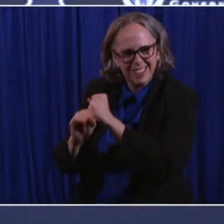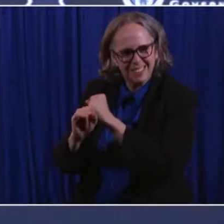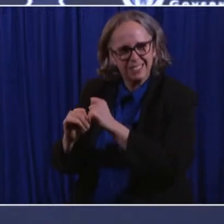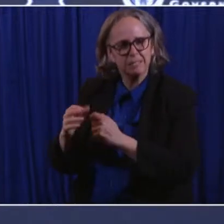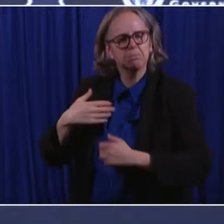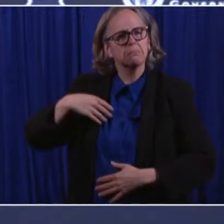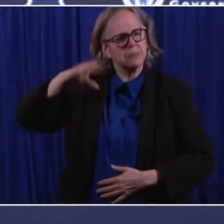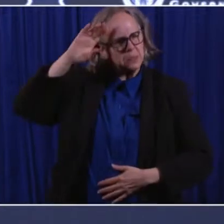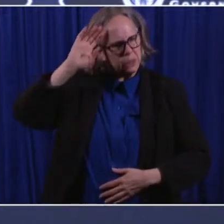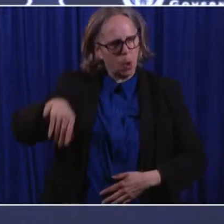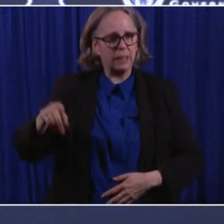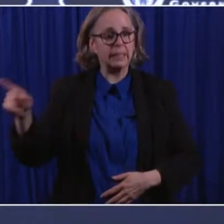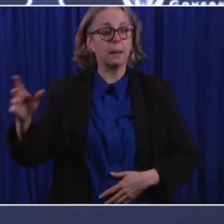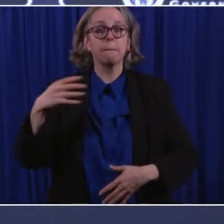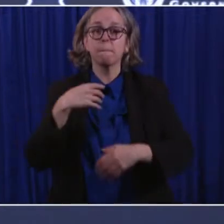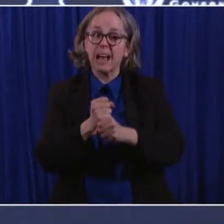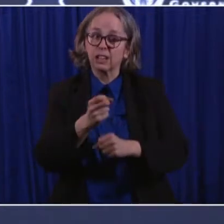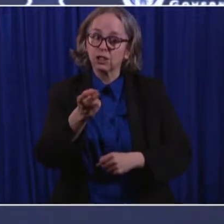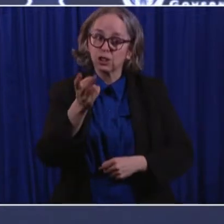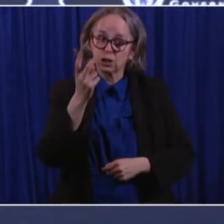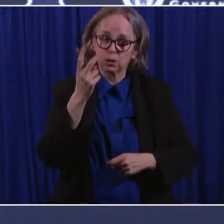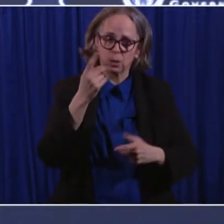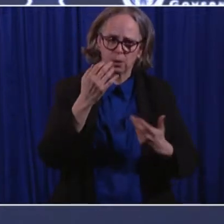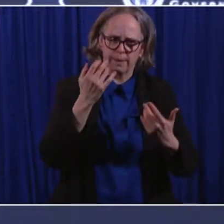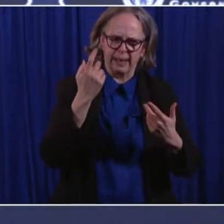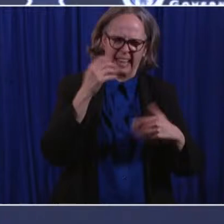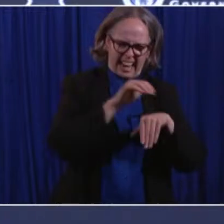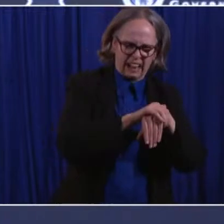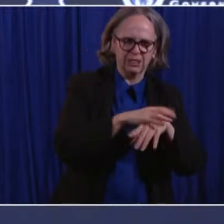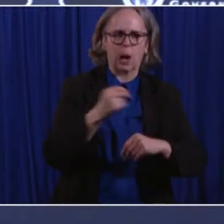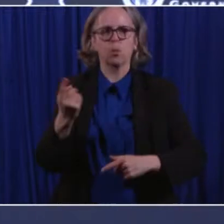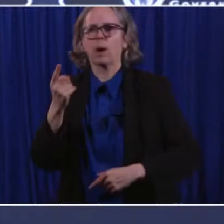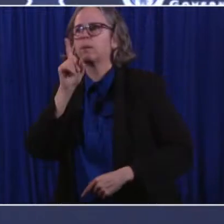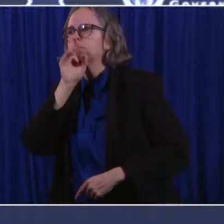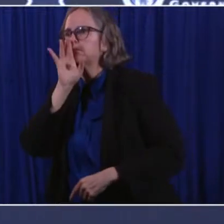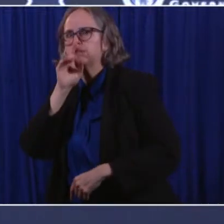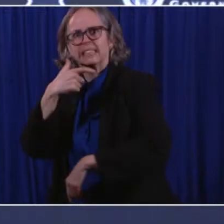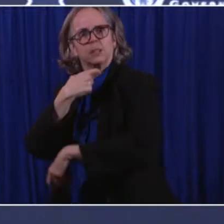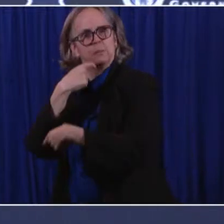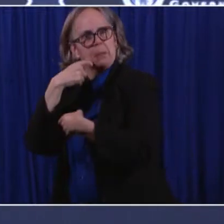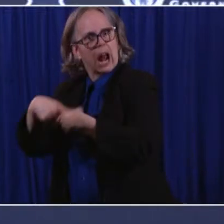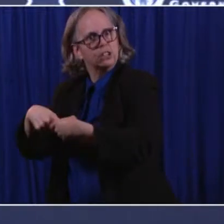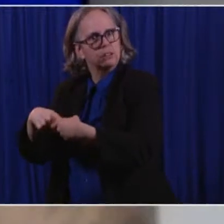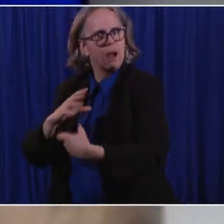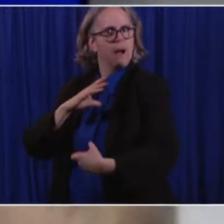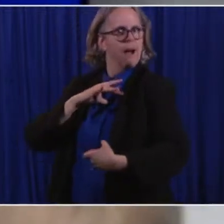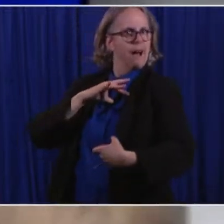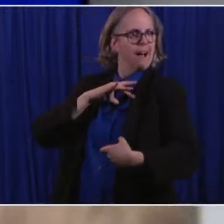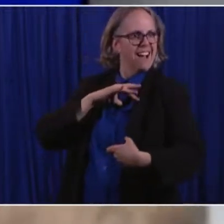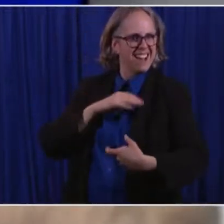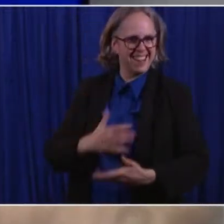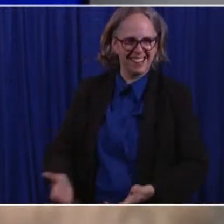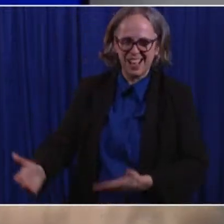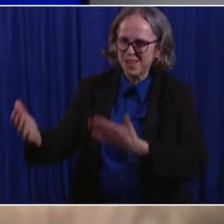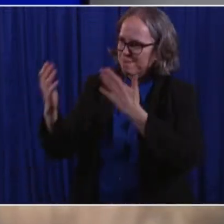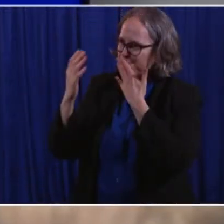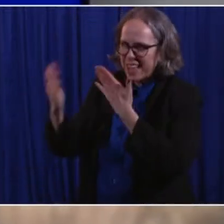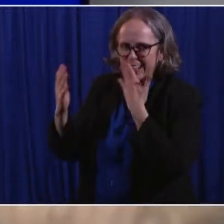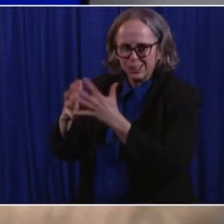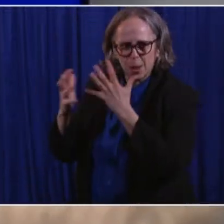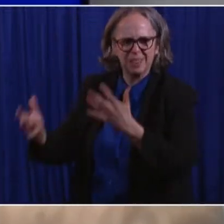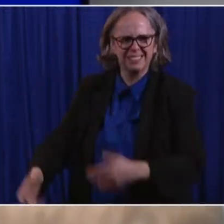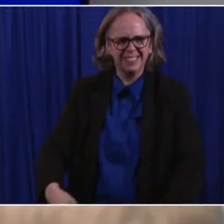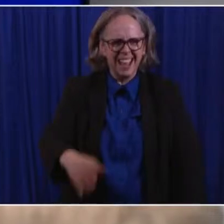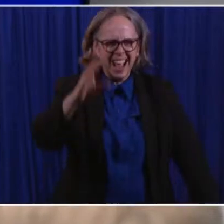I believe, in Spanish, and it's about ready to be unveiled too. So, but it wasn't quite ready yet today. Anthony, thank you very much. Well, Governor, thank